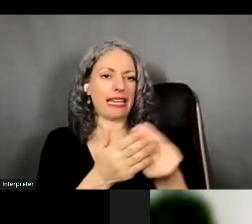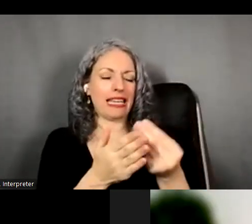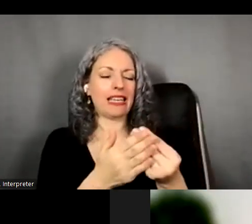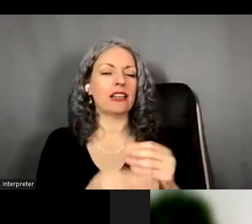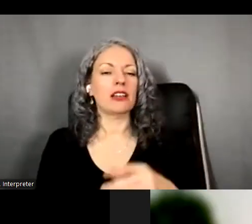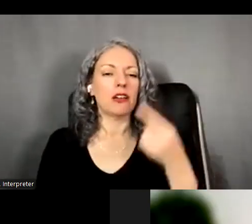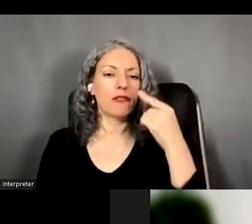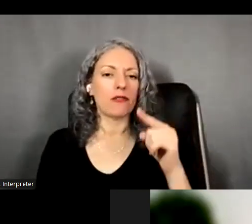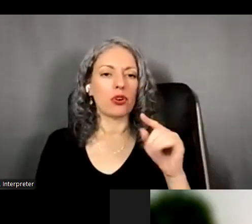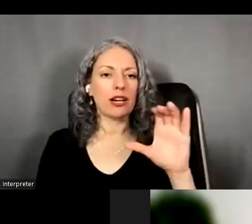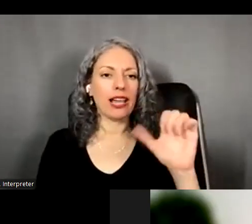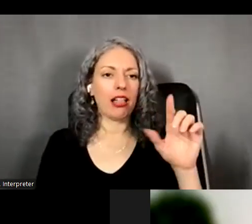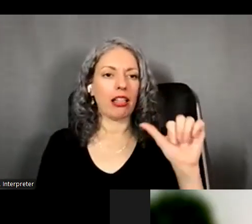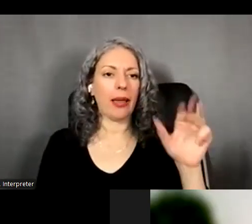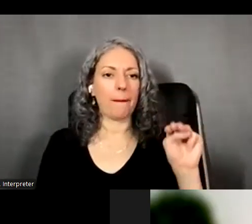for CalAIM.